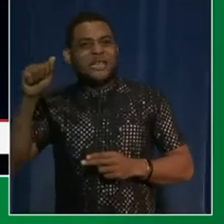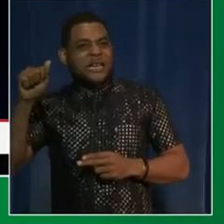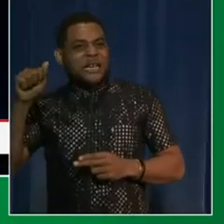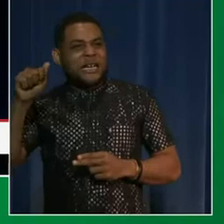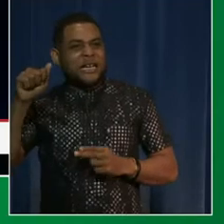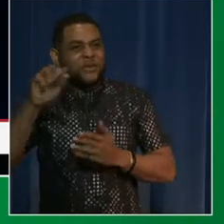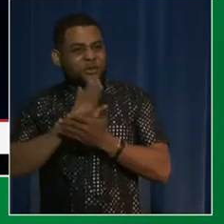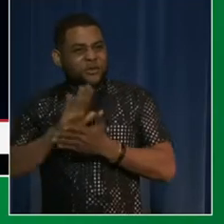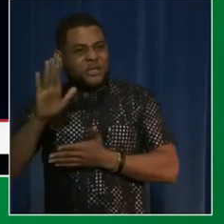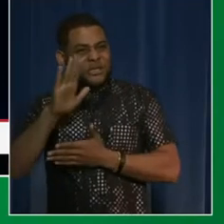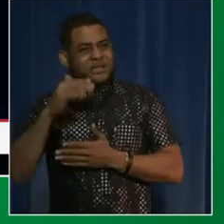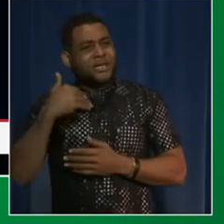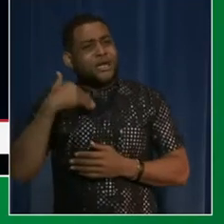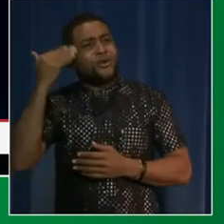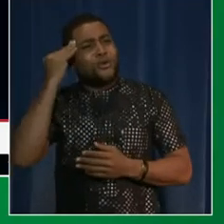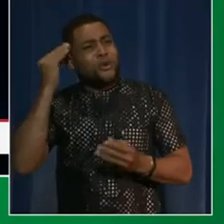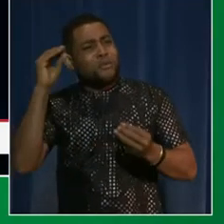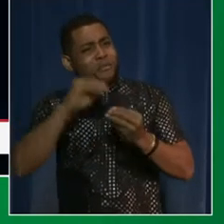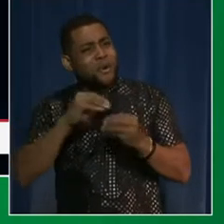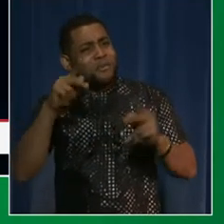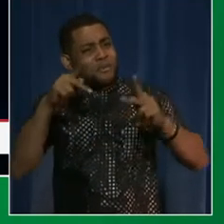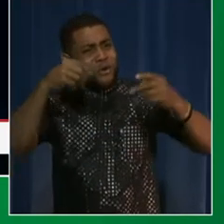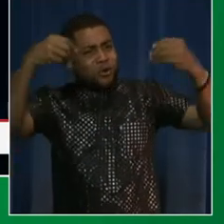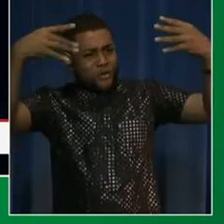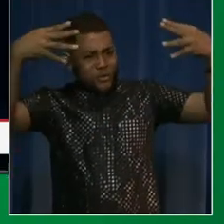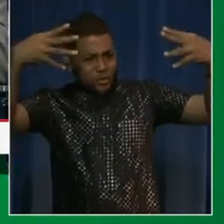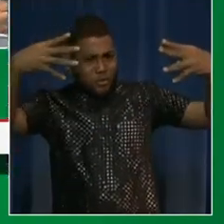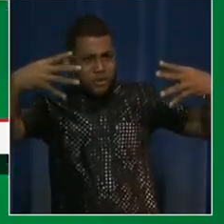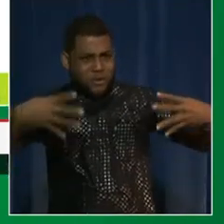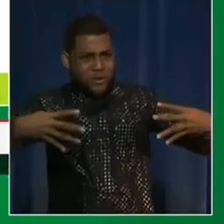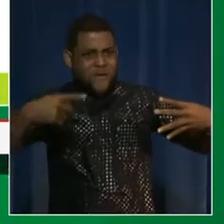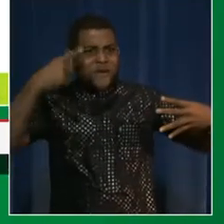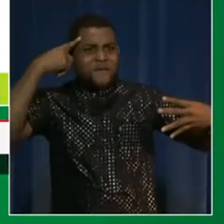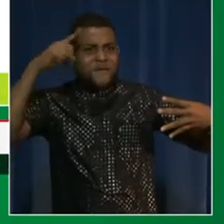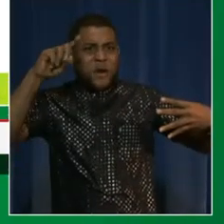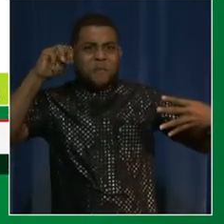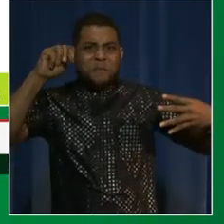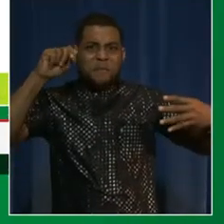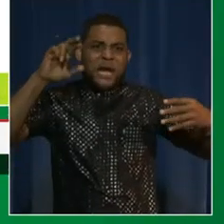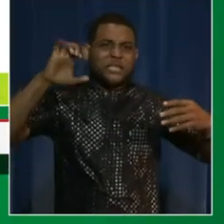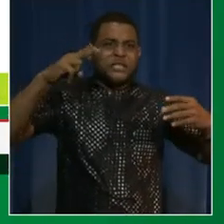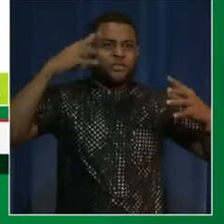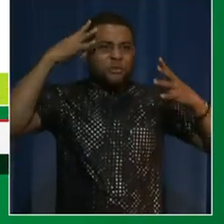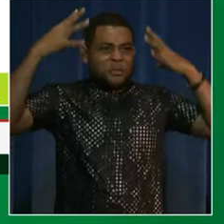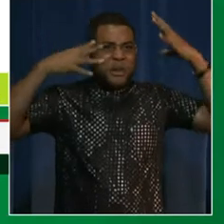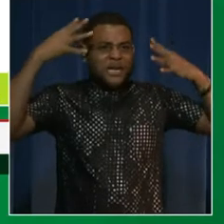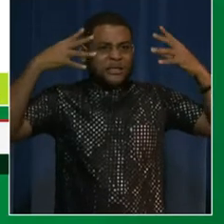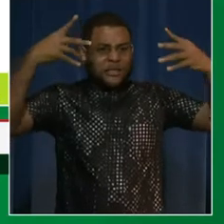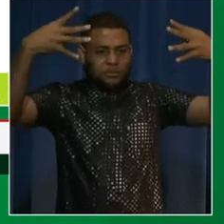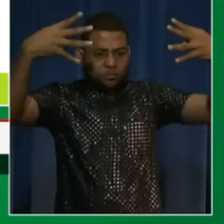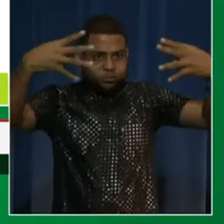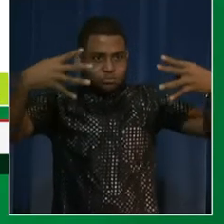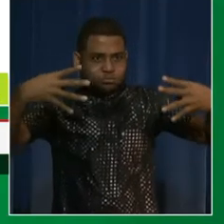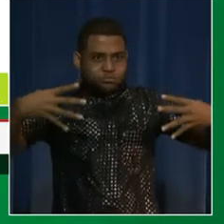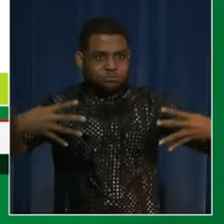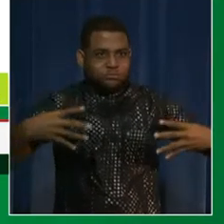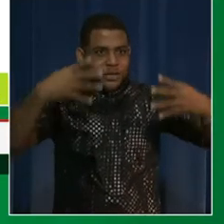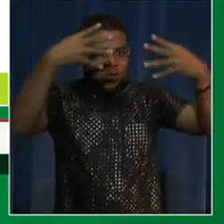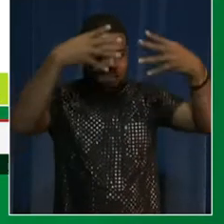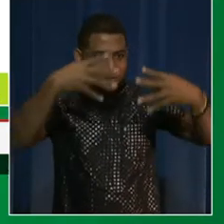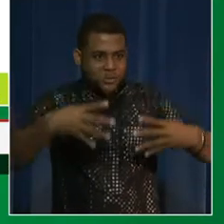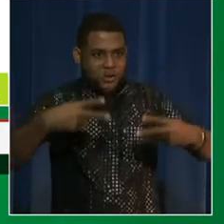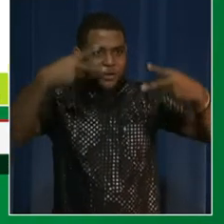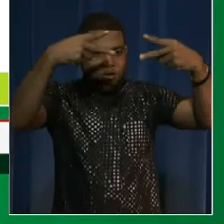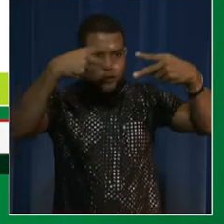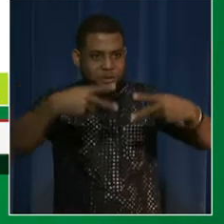more busted brackets out there. And you know how I know? When walking around, there's not as many knowing smirks